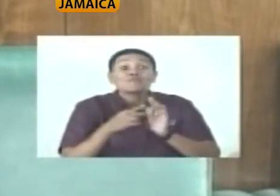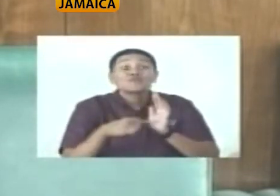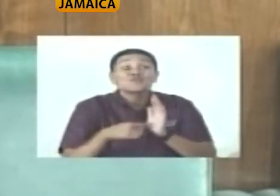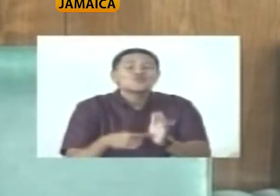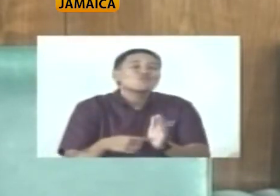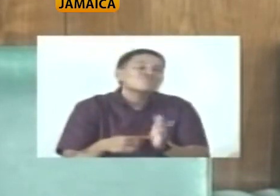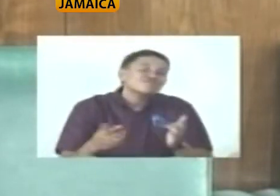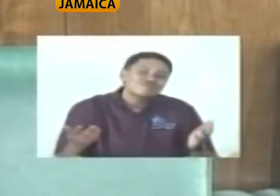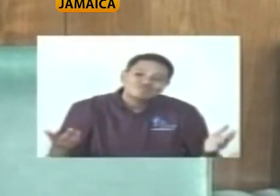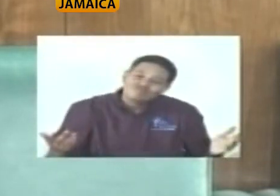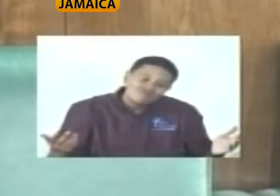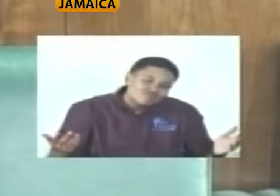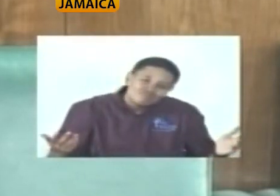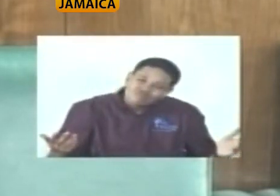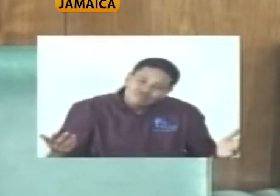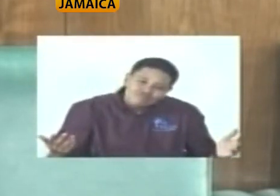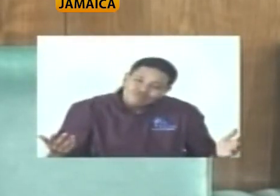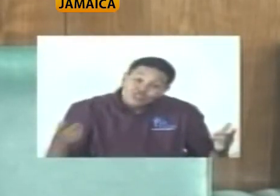that result.